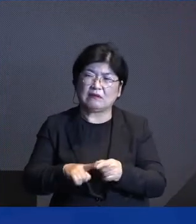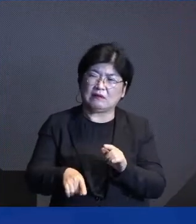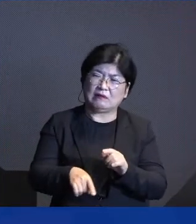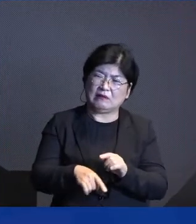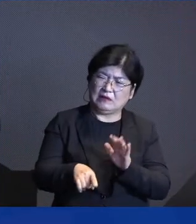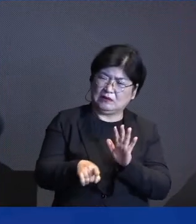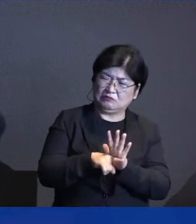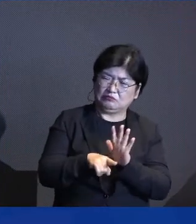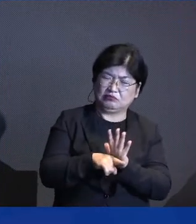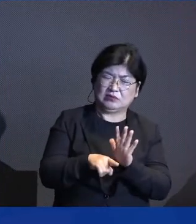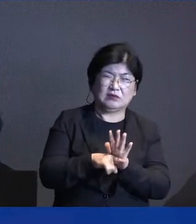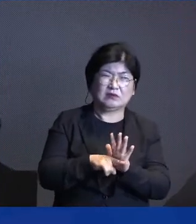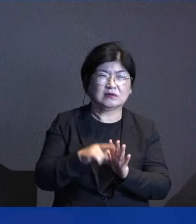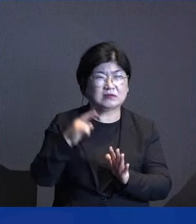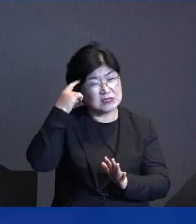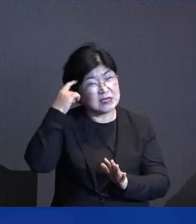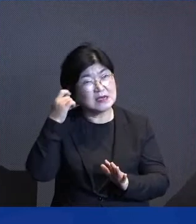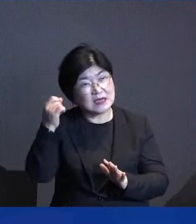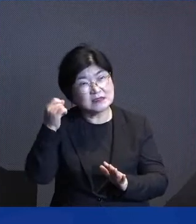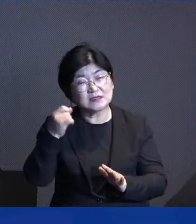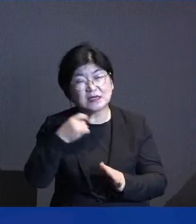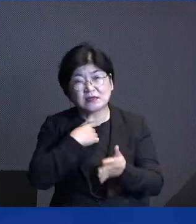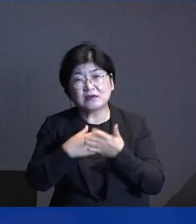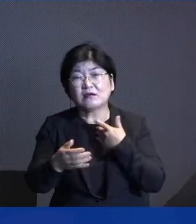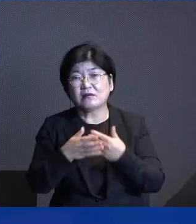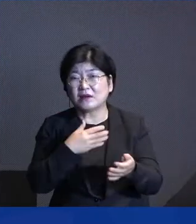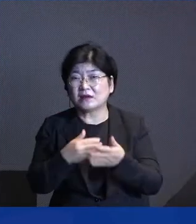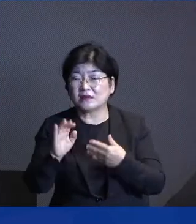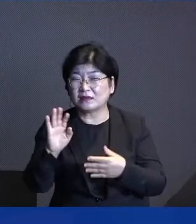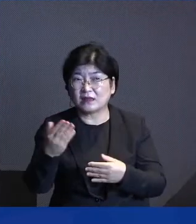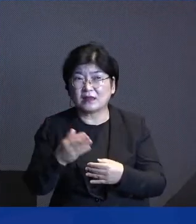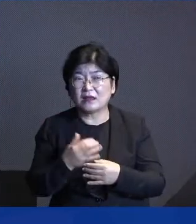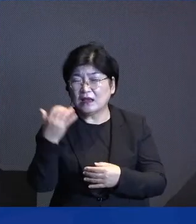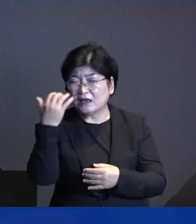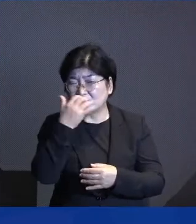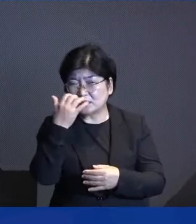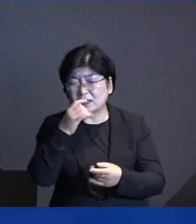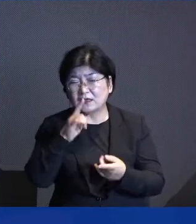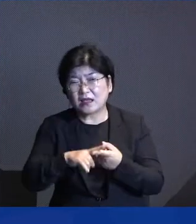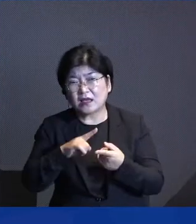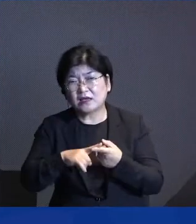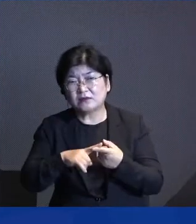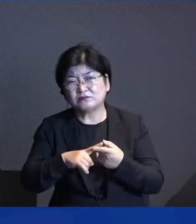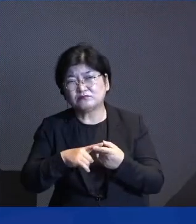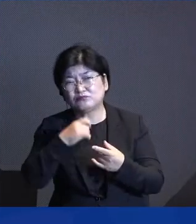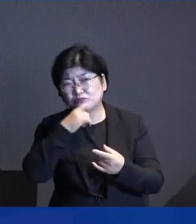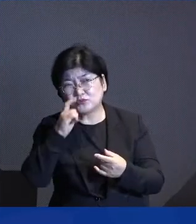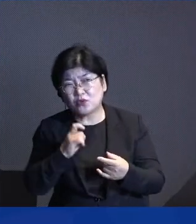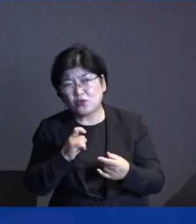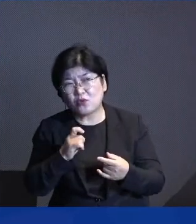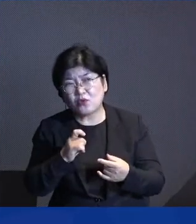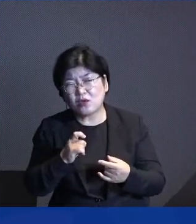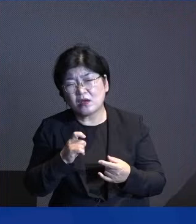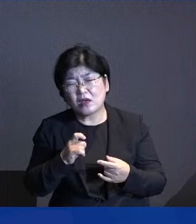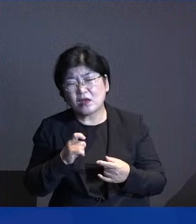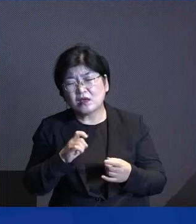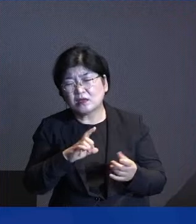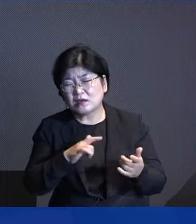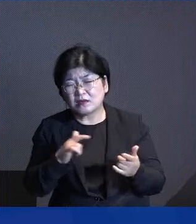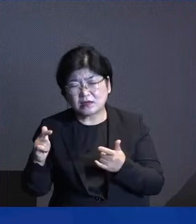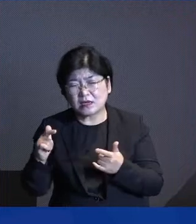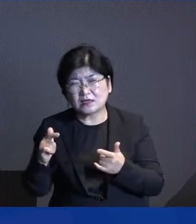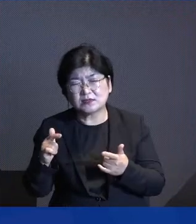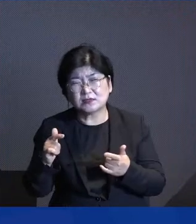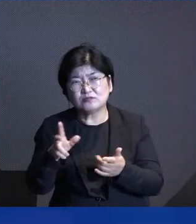have psychological and sexual needs and they are deprived, especially you are not given privacy, confidentiality when you